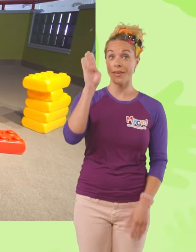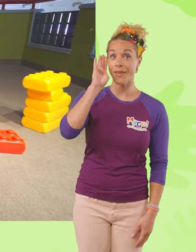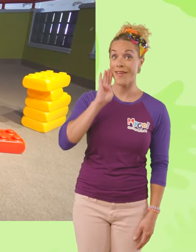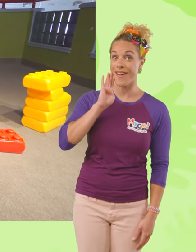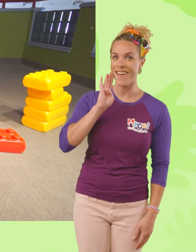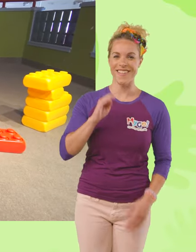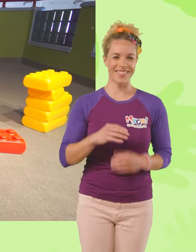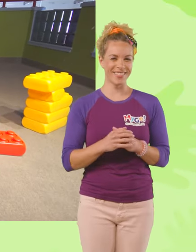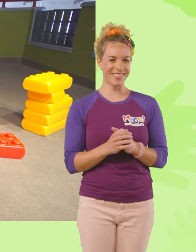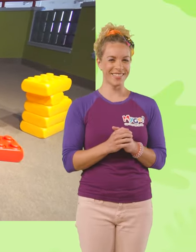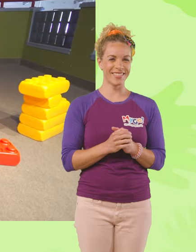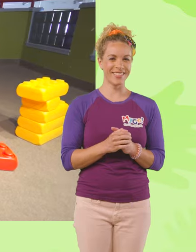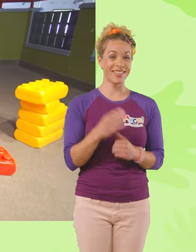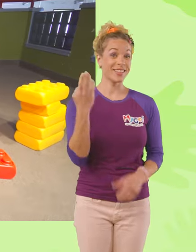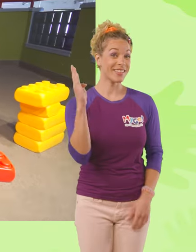brown,